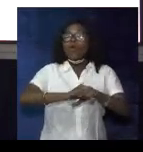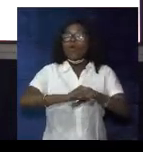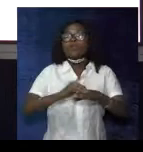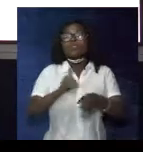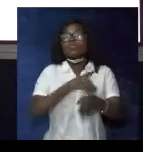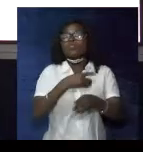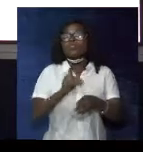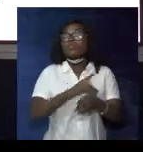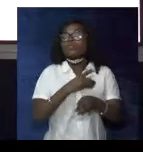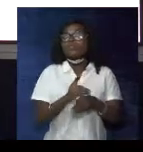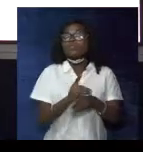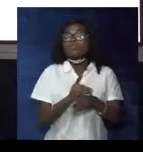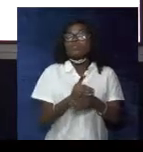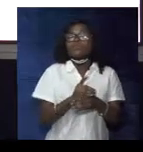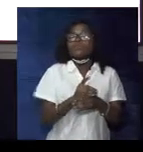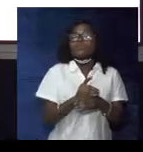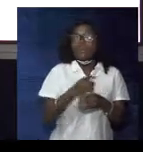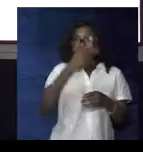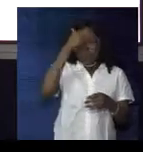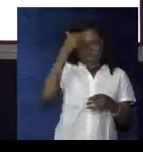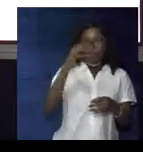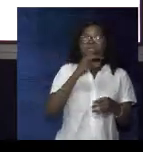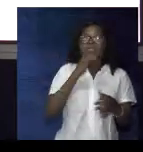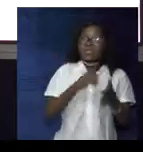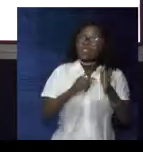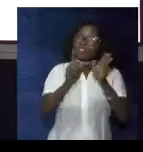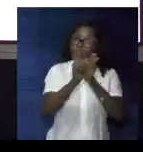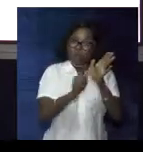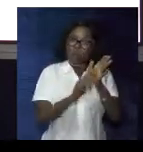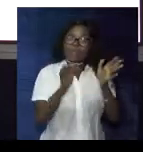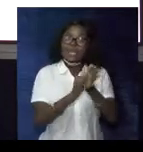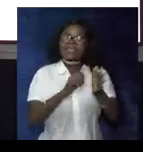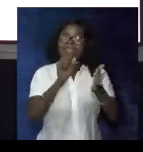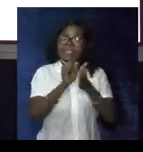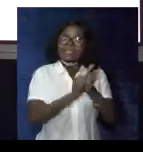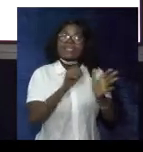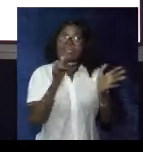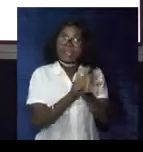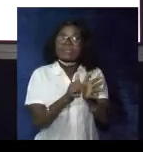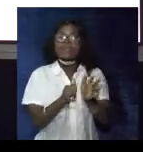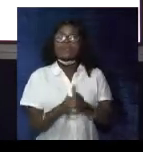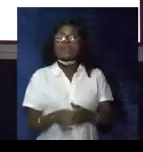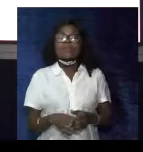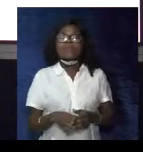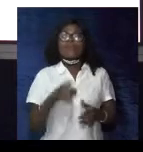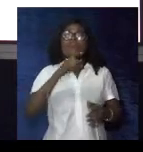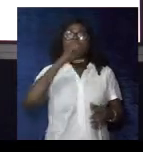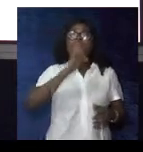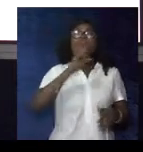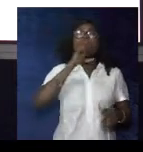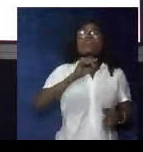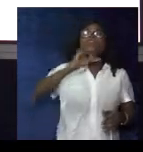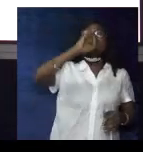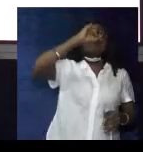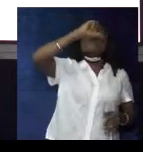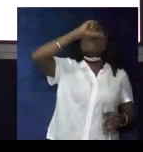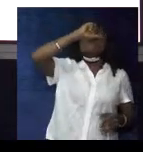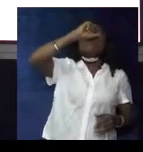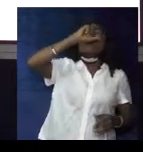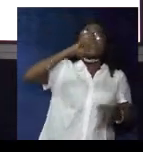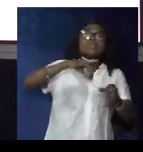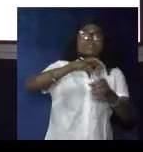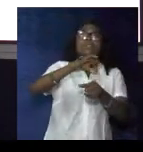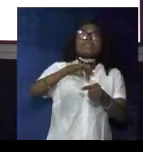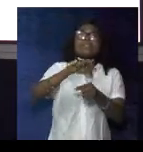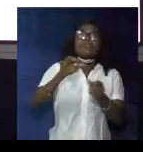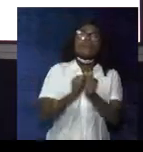because it is a rule. There is a law saying that, stating that. You must not drink tea